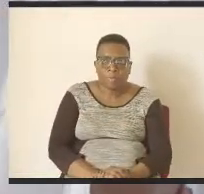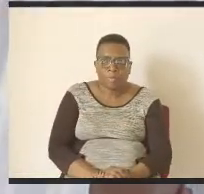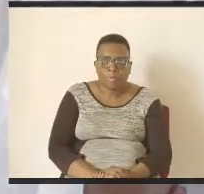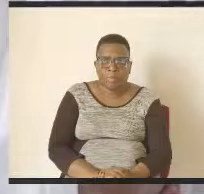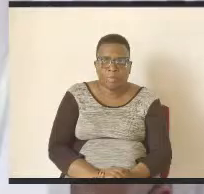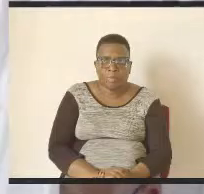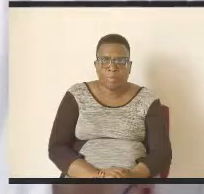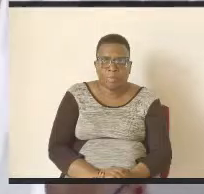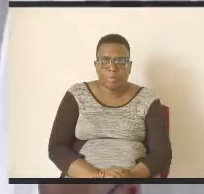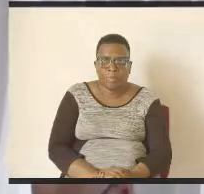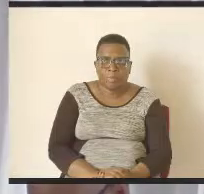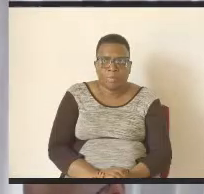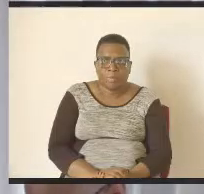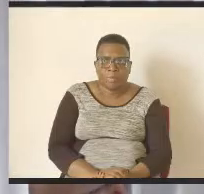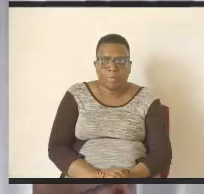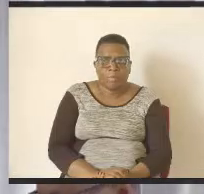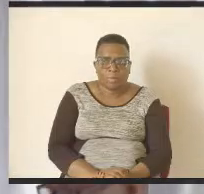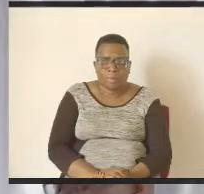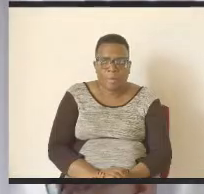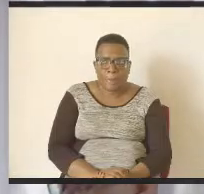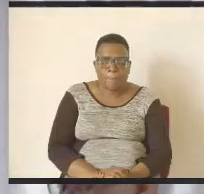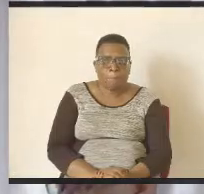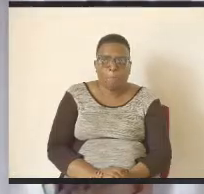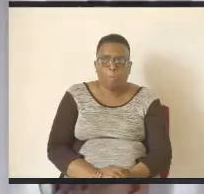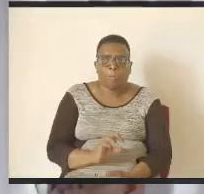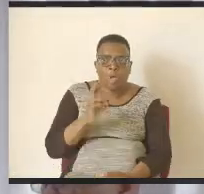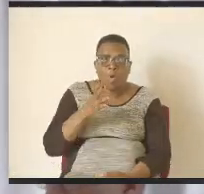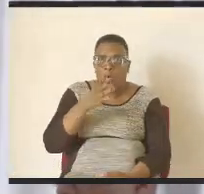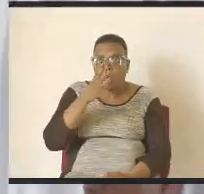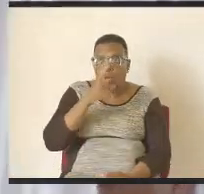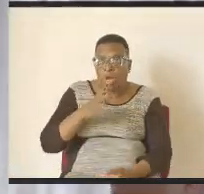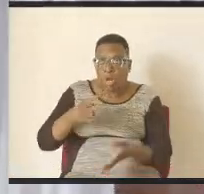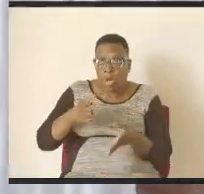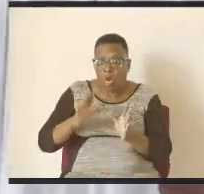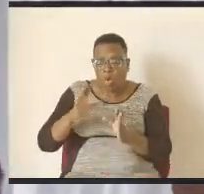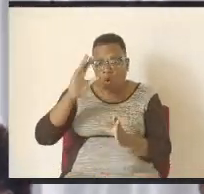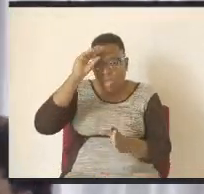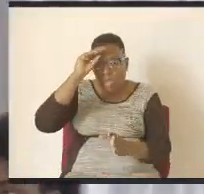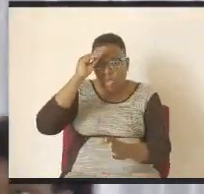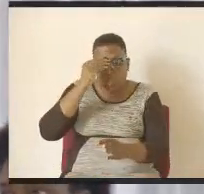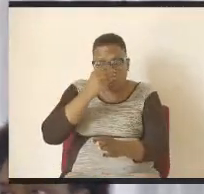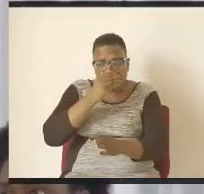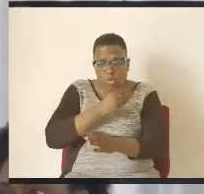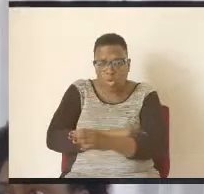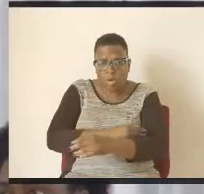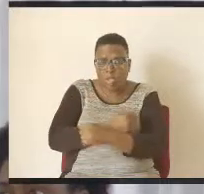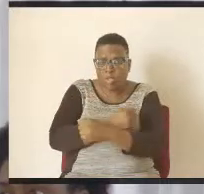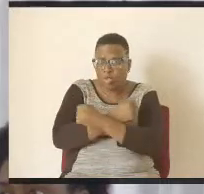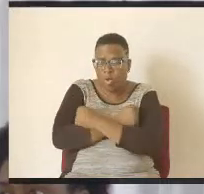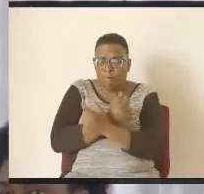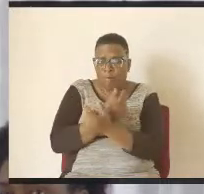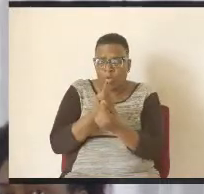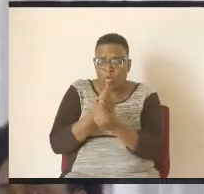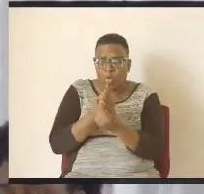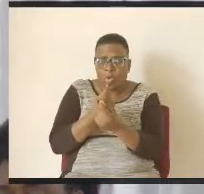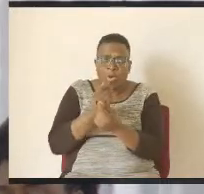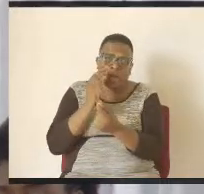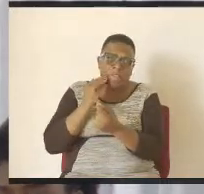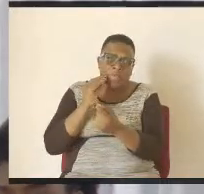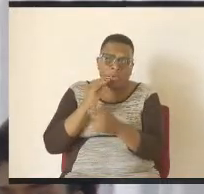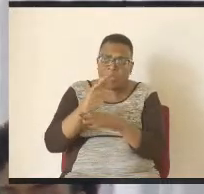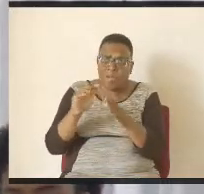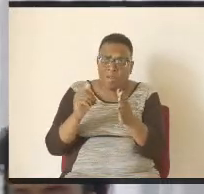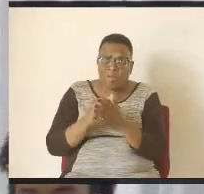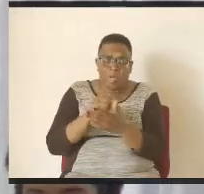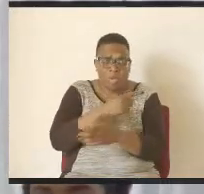about that. Would God allow his son that he loves to go through all of this just so that I can live my life